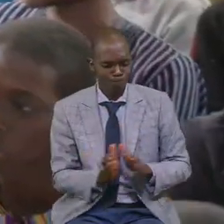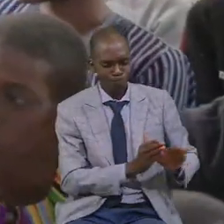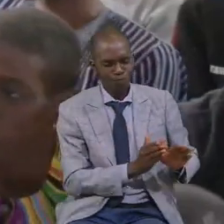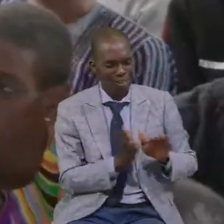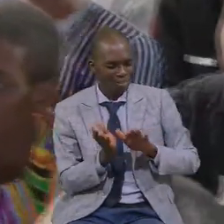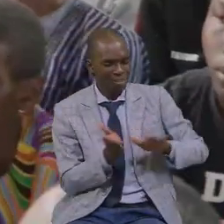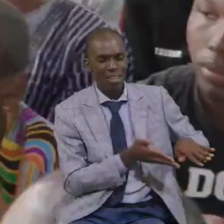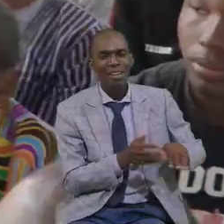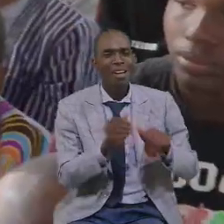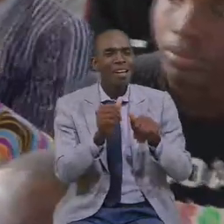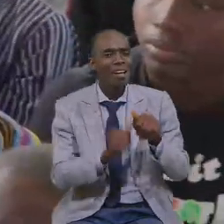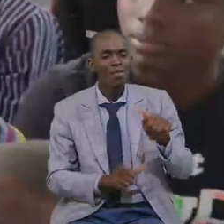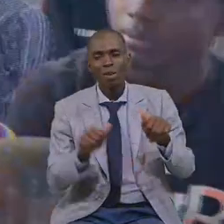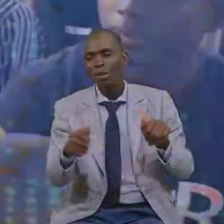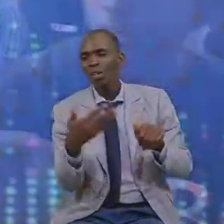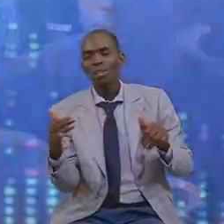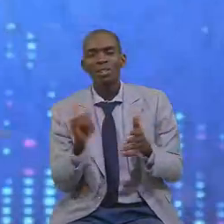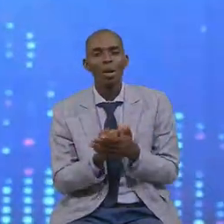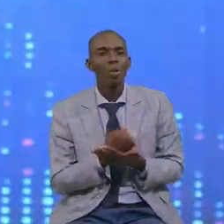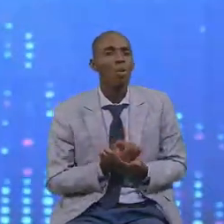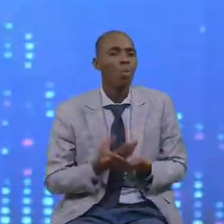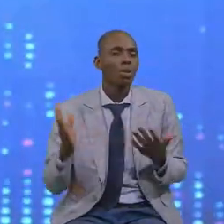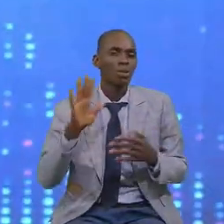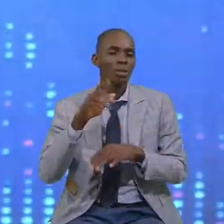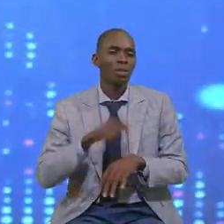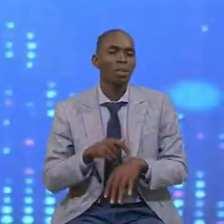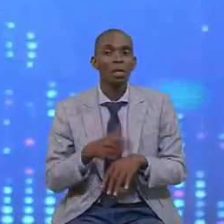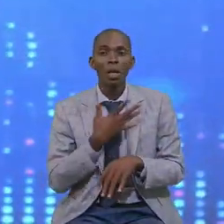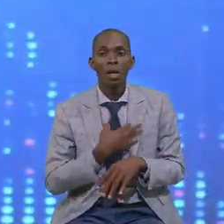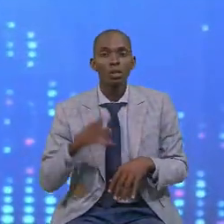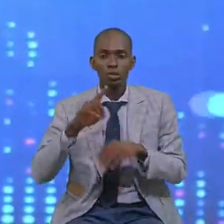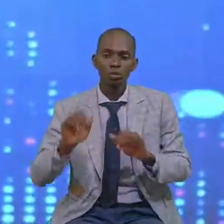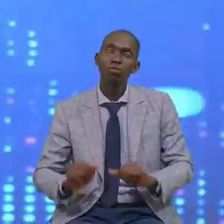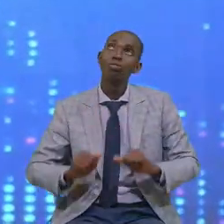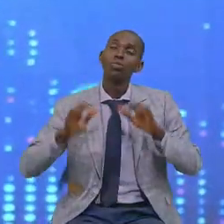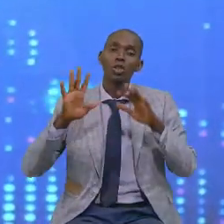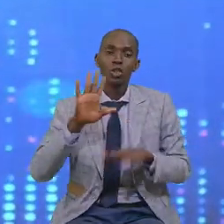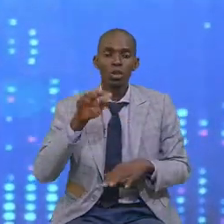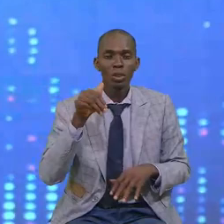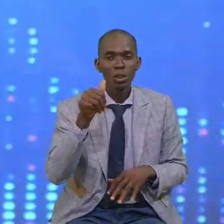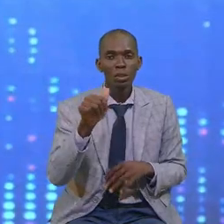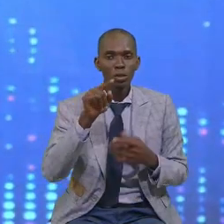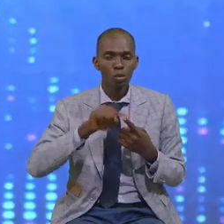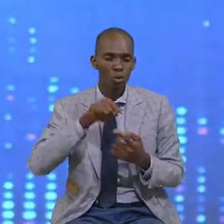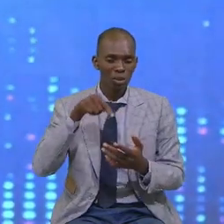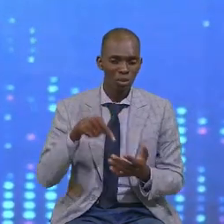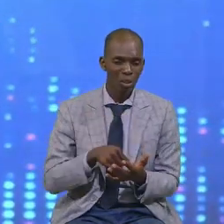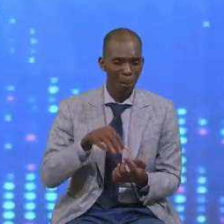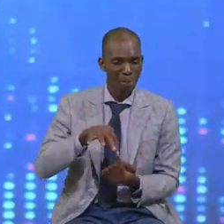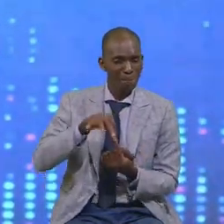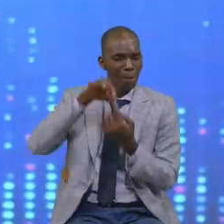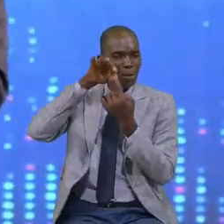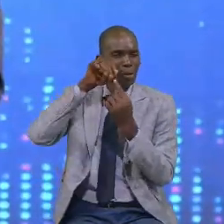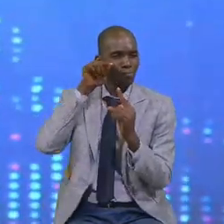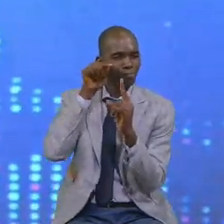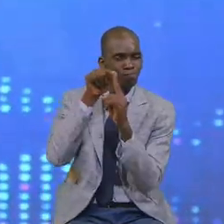sin that wastes your time and you give yourself to this particular study. And you